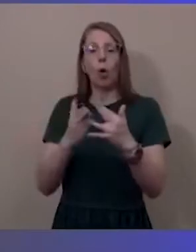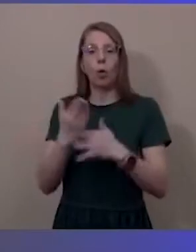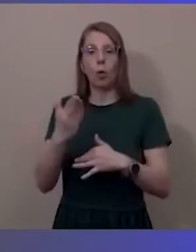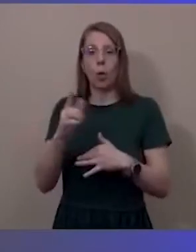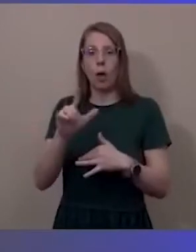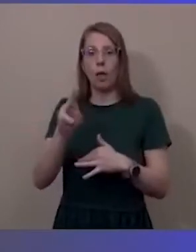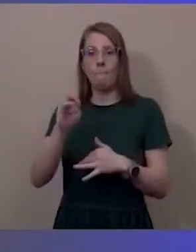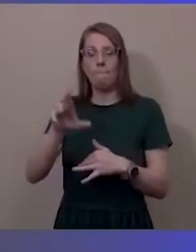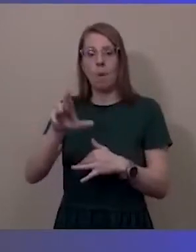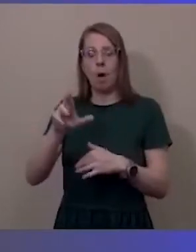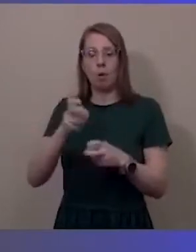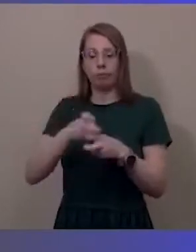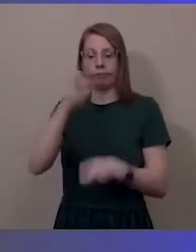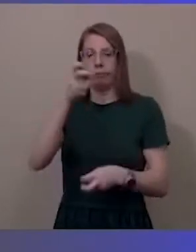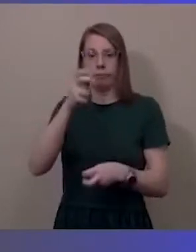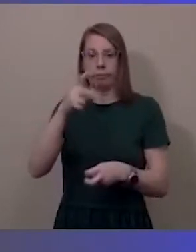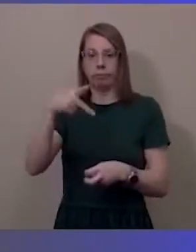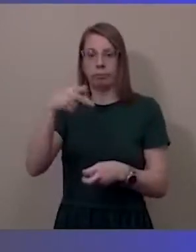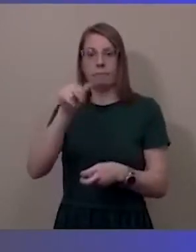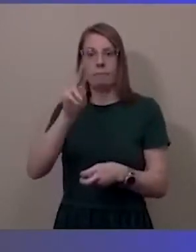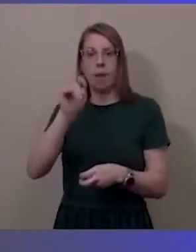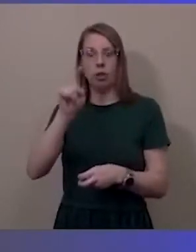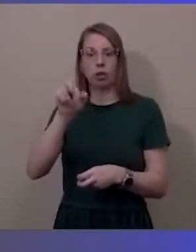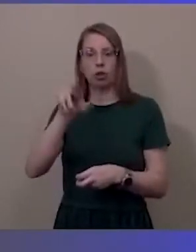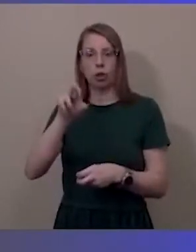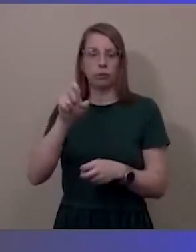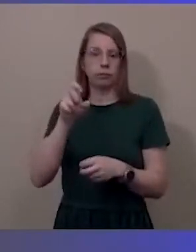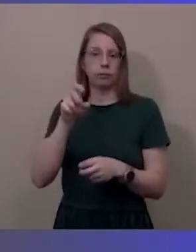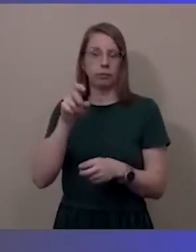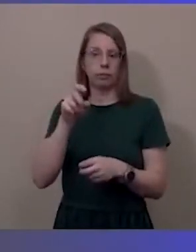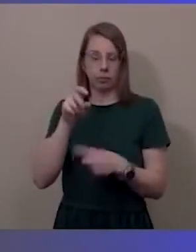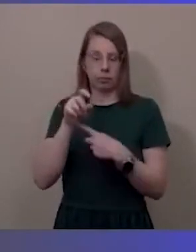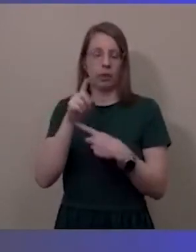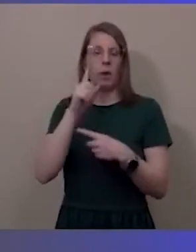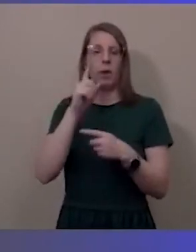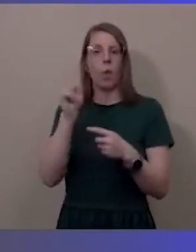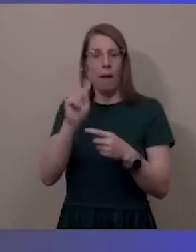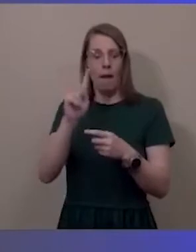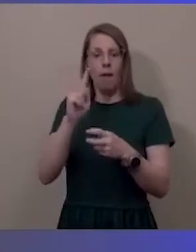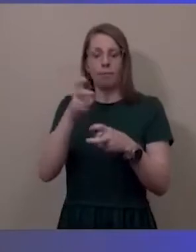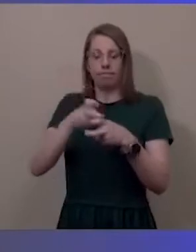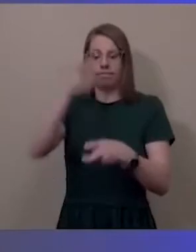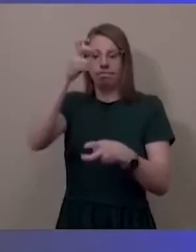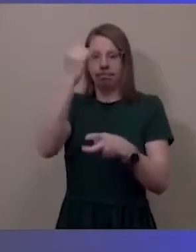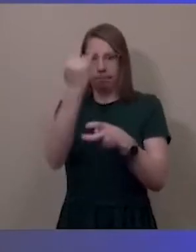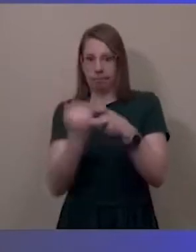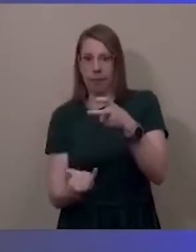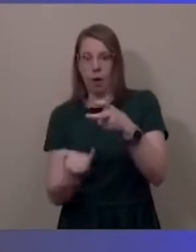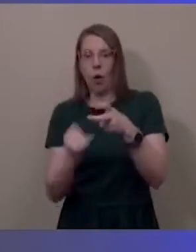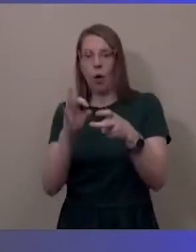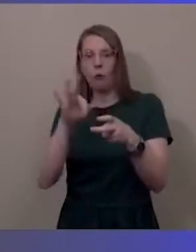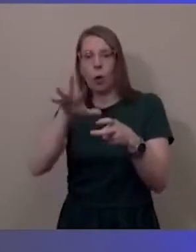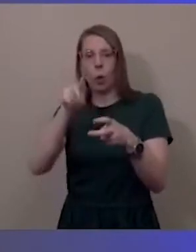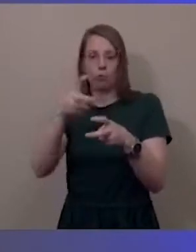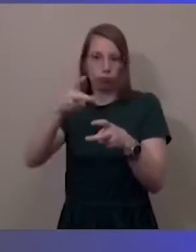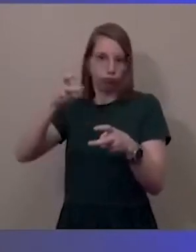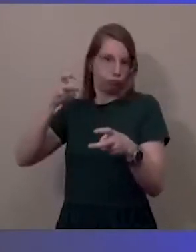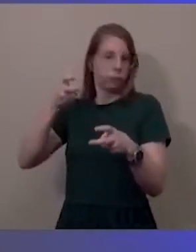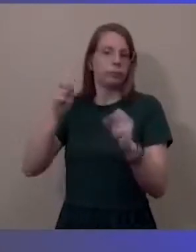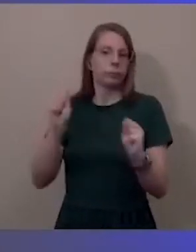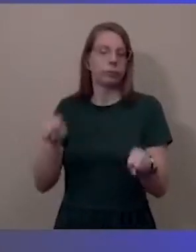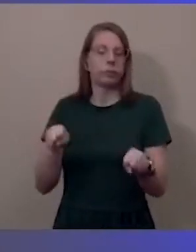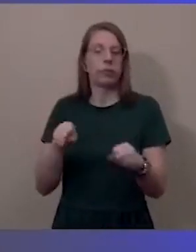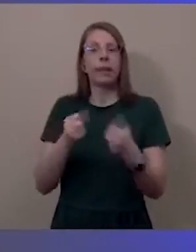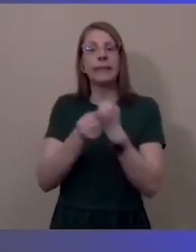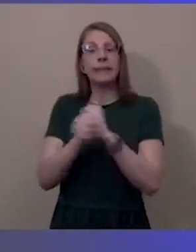puncture where we assess for amyloid in the cerebrospinal fluid. It's a pretty simple procedure and safe procedure, but